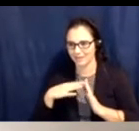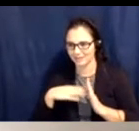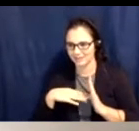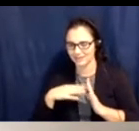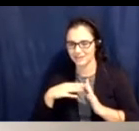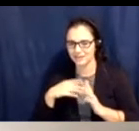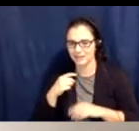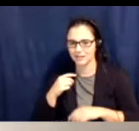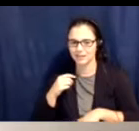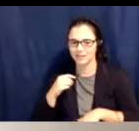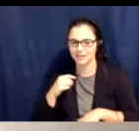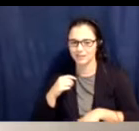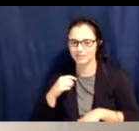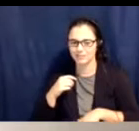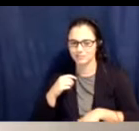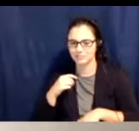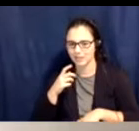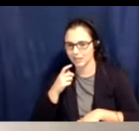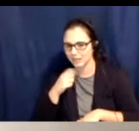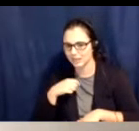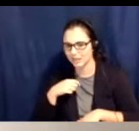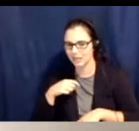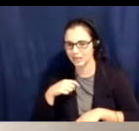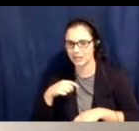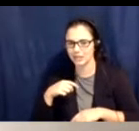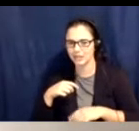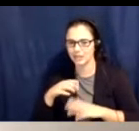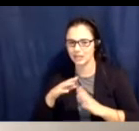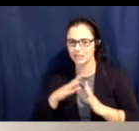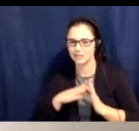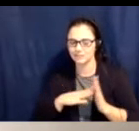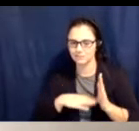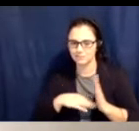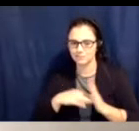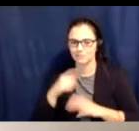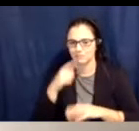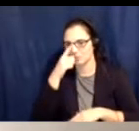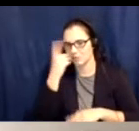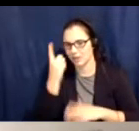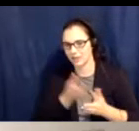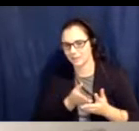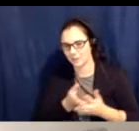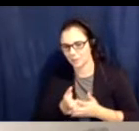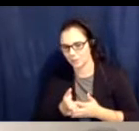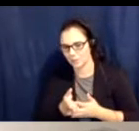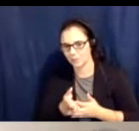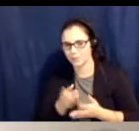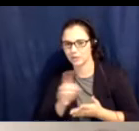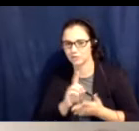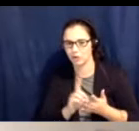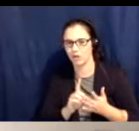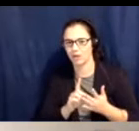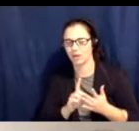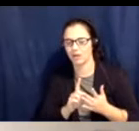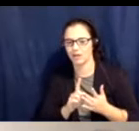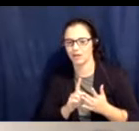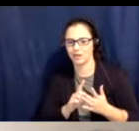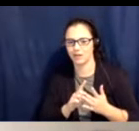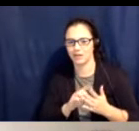thin swaths of the black coming through and then drawing around that to pull